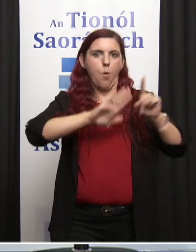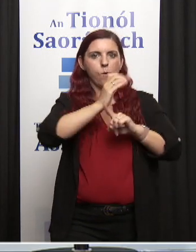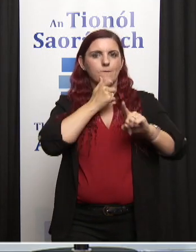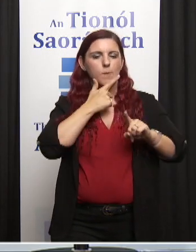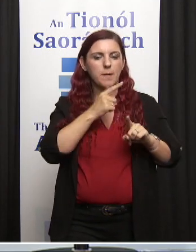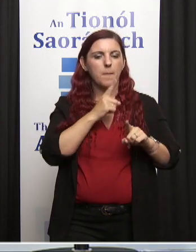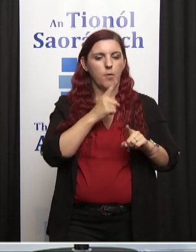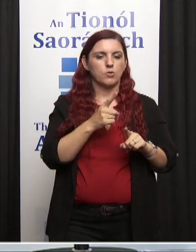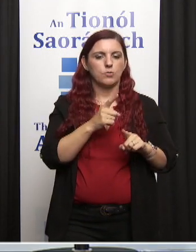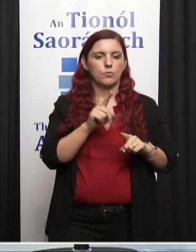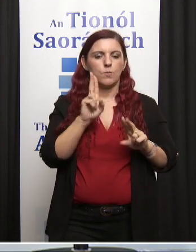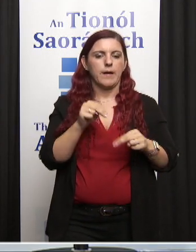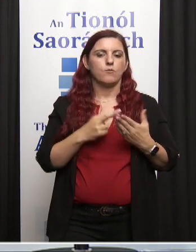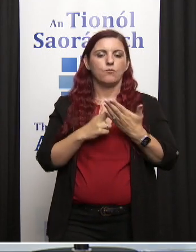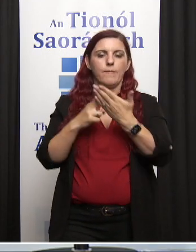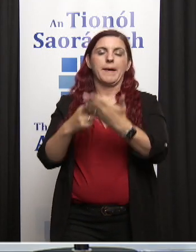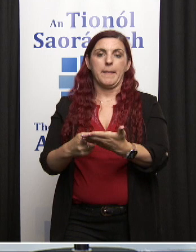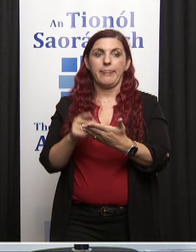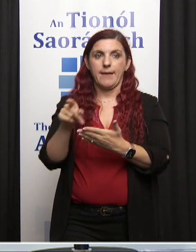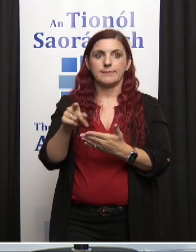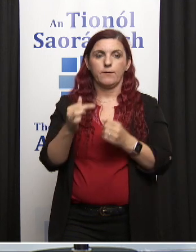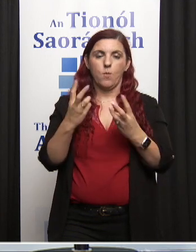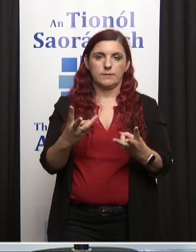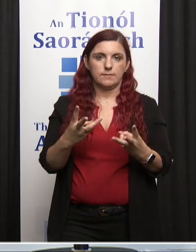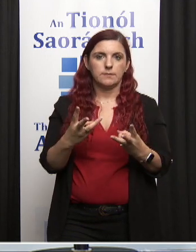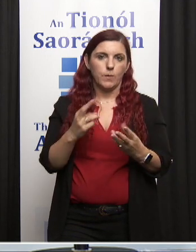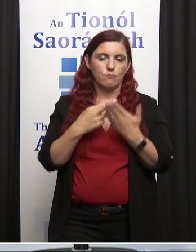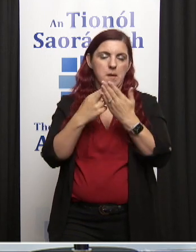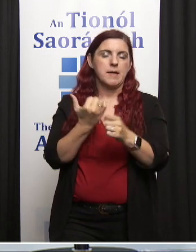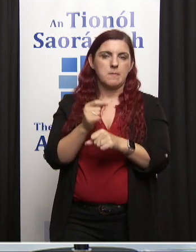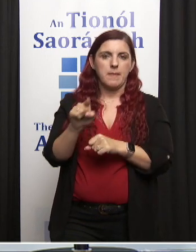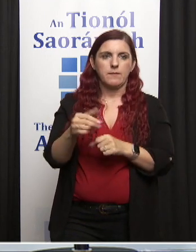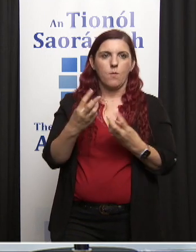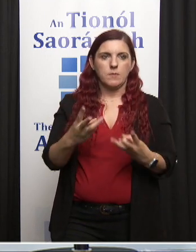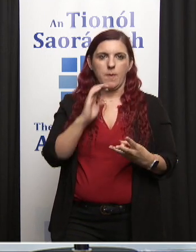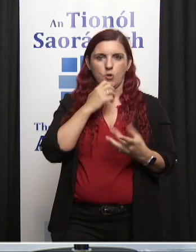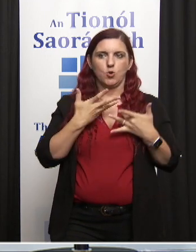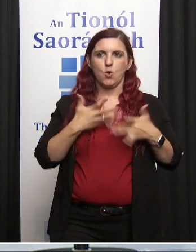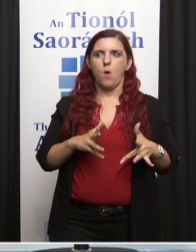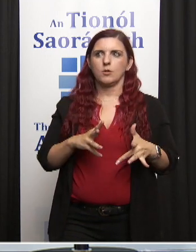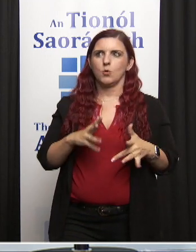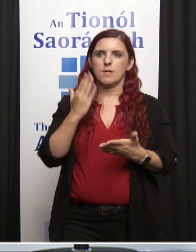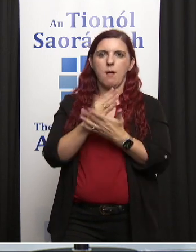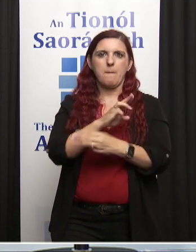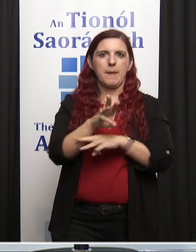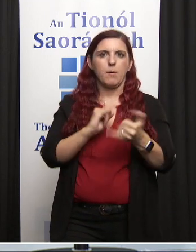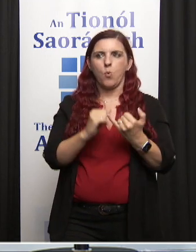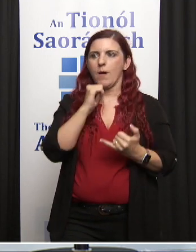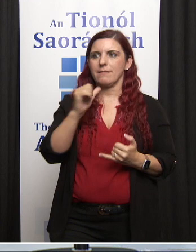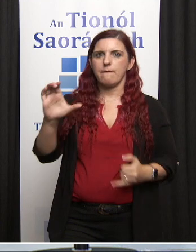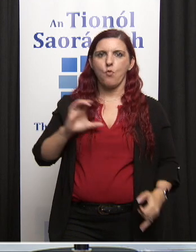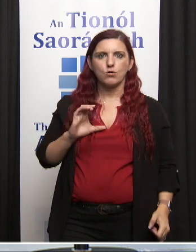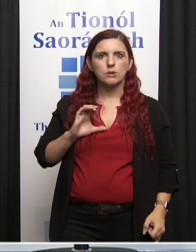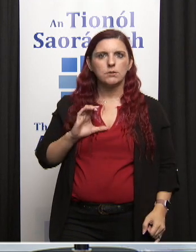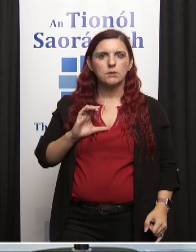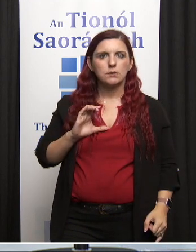but you can make a recommendation in relation to that, if you like, because, as you say, you don't want to discourage people